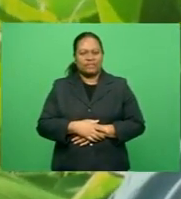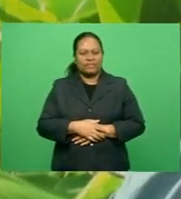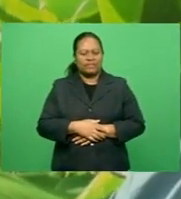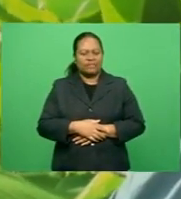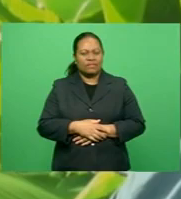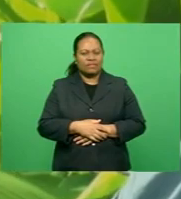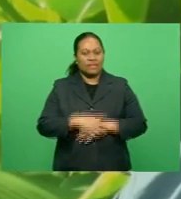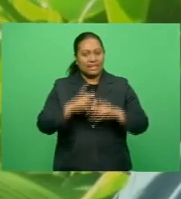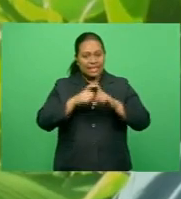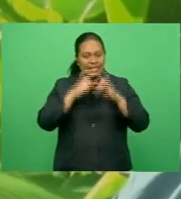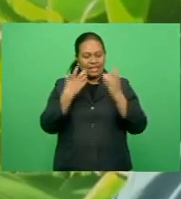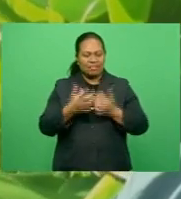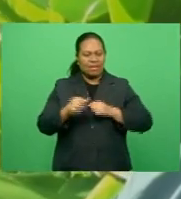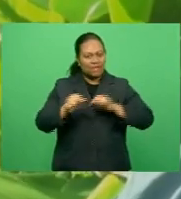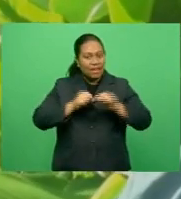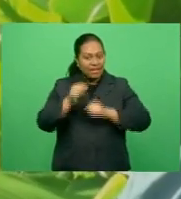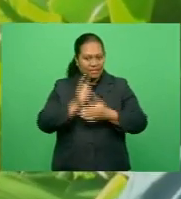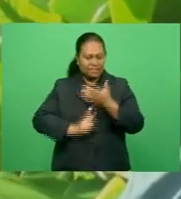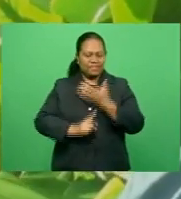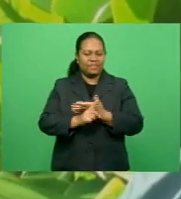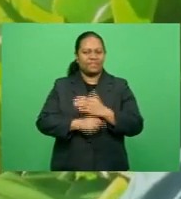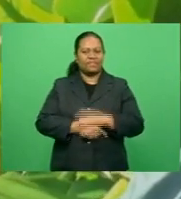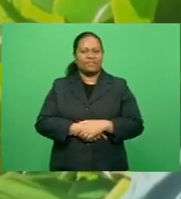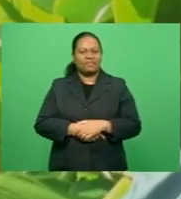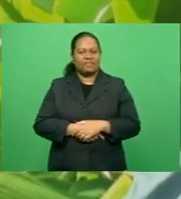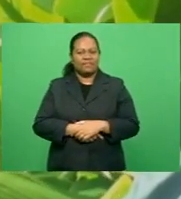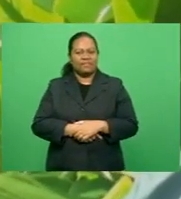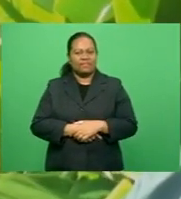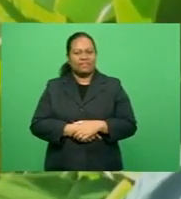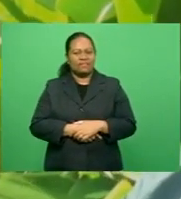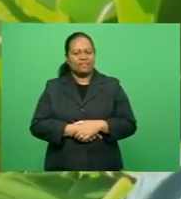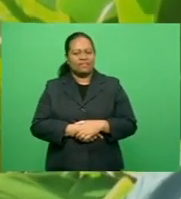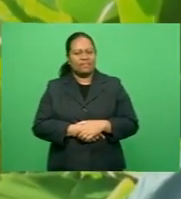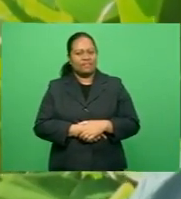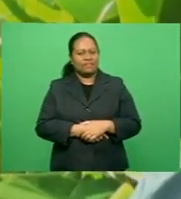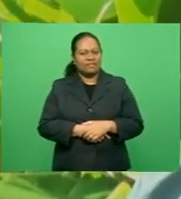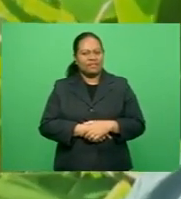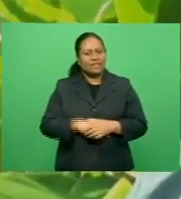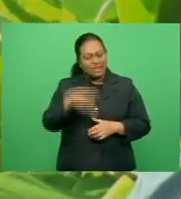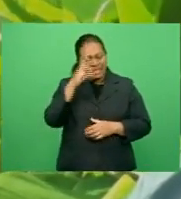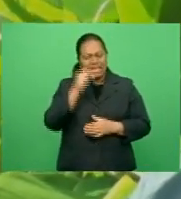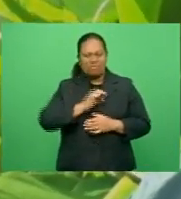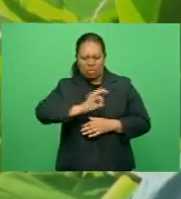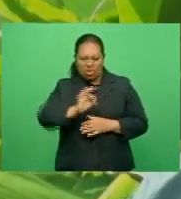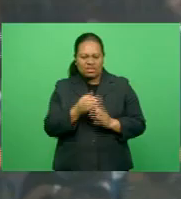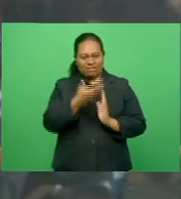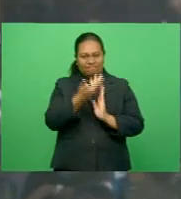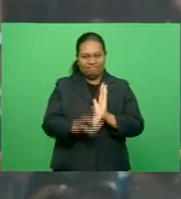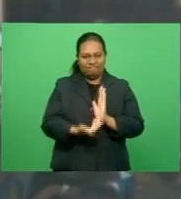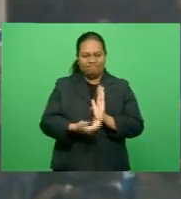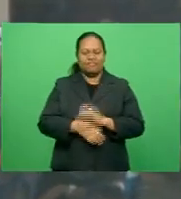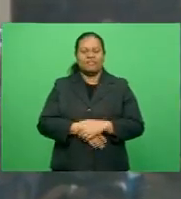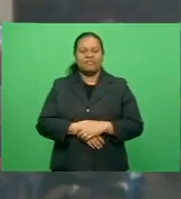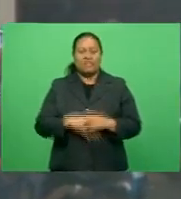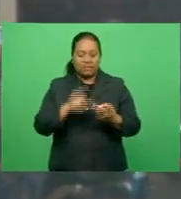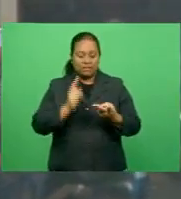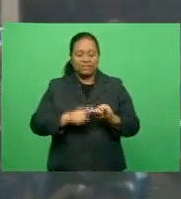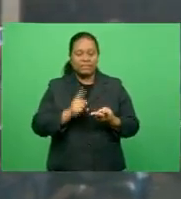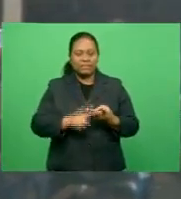December. So one is already he's not there. His name is not in the list. So the second